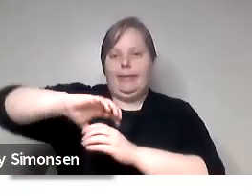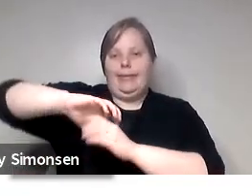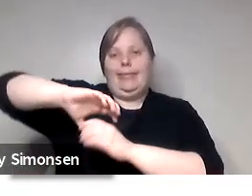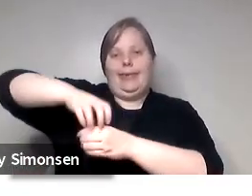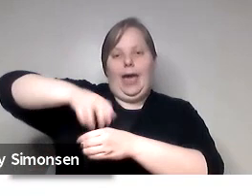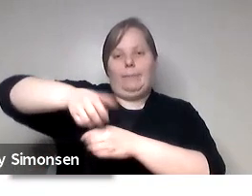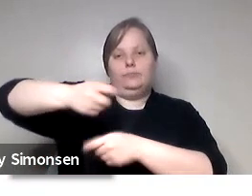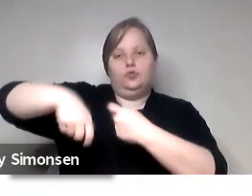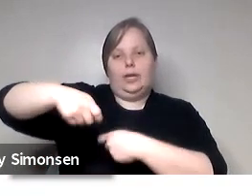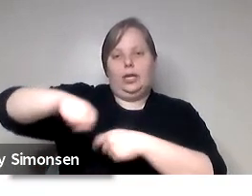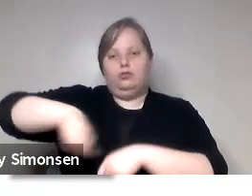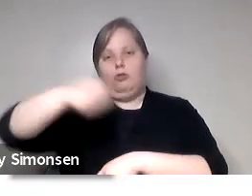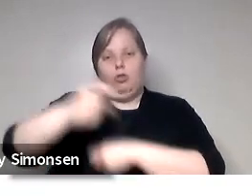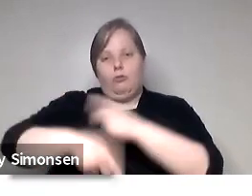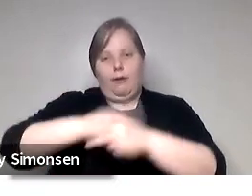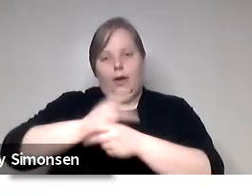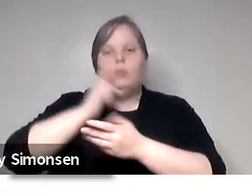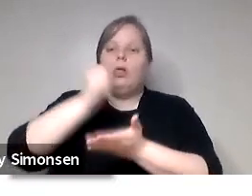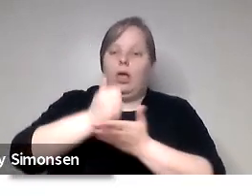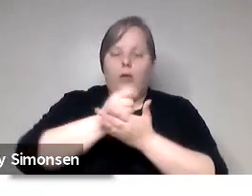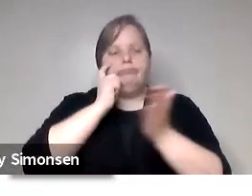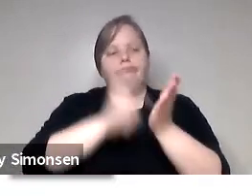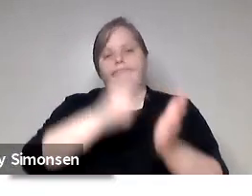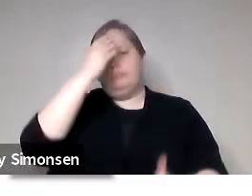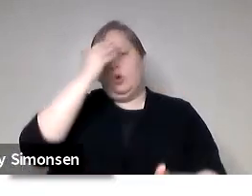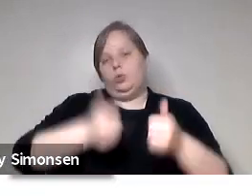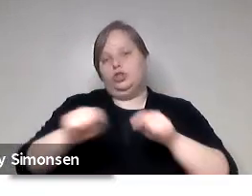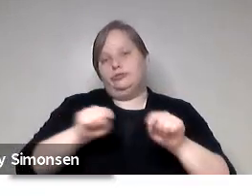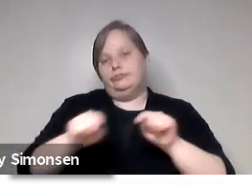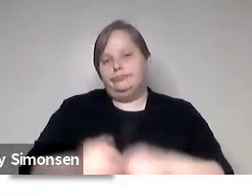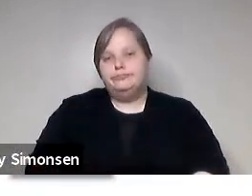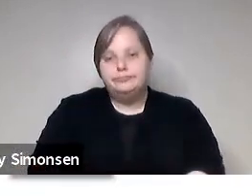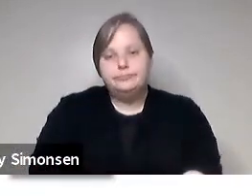change will help an individual to be able to identify the two.